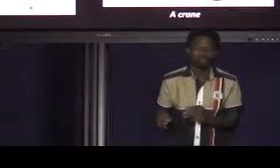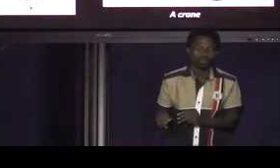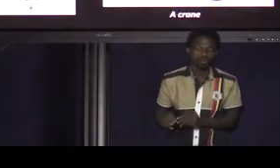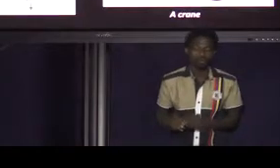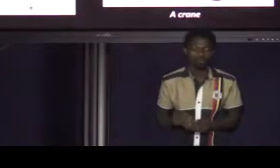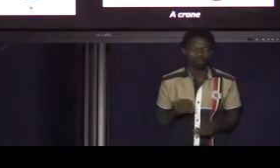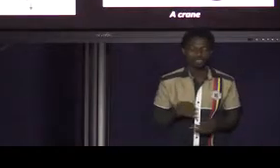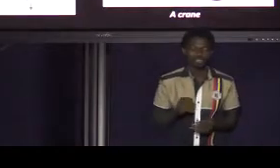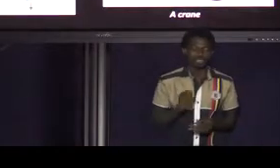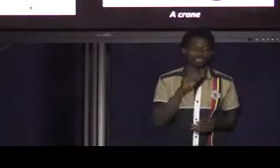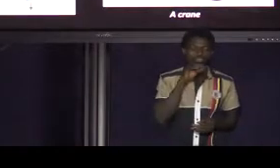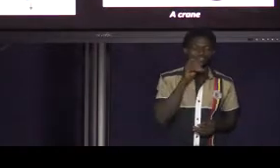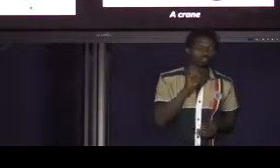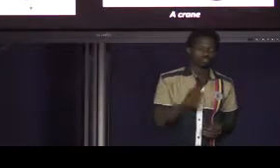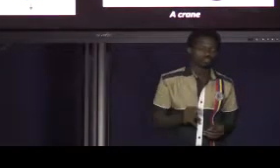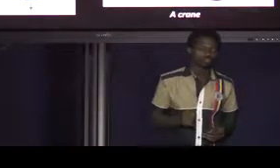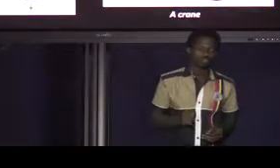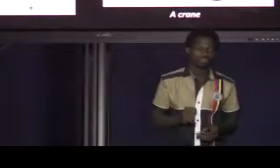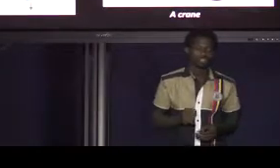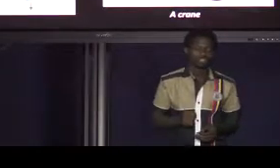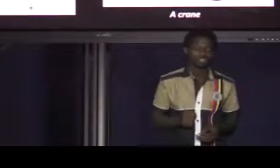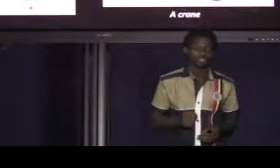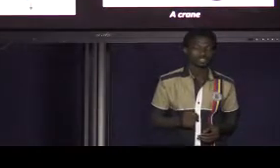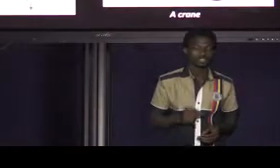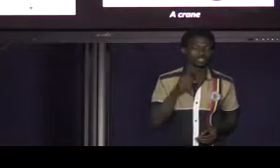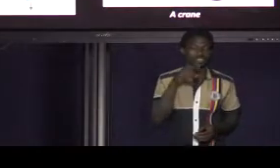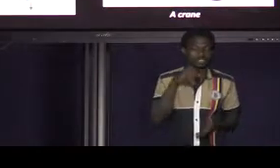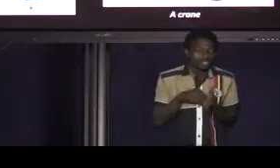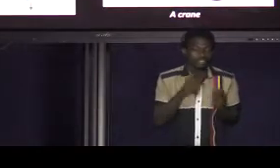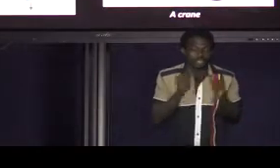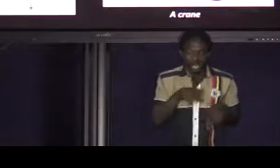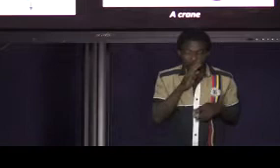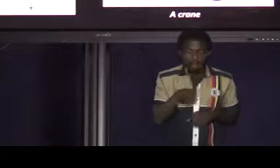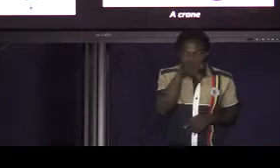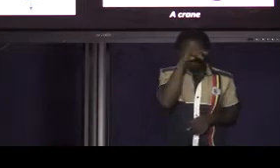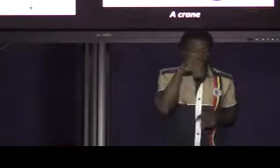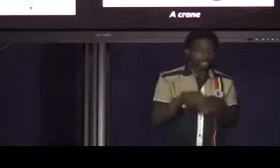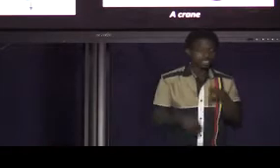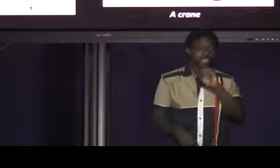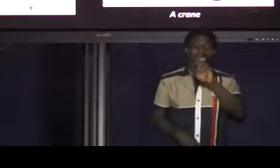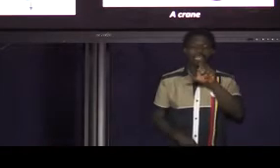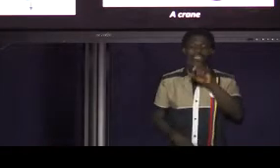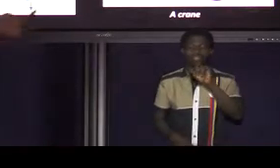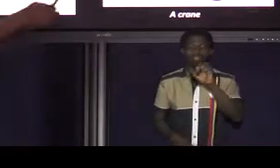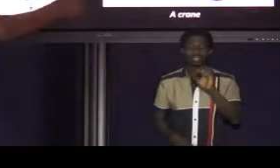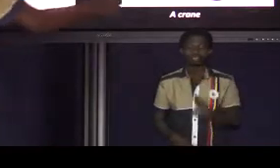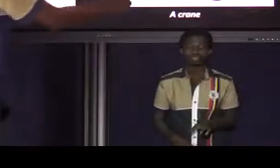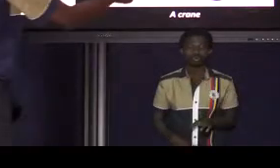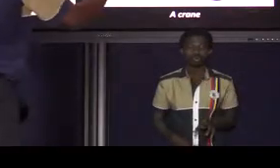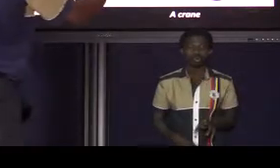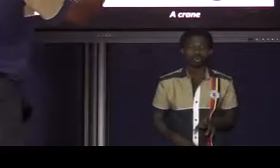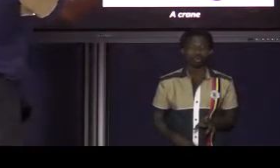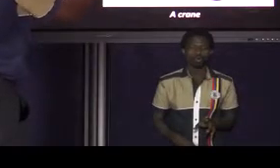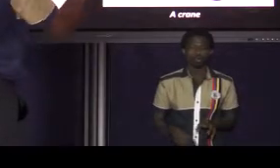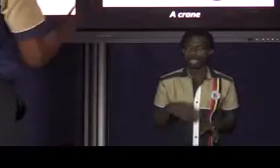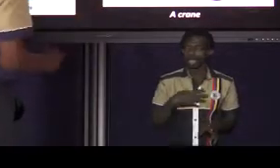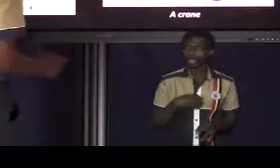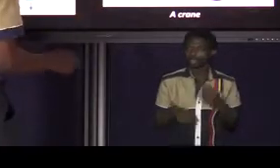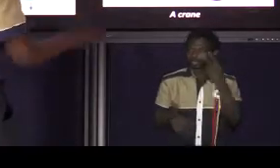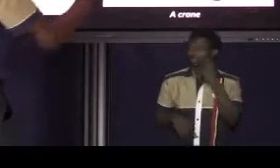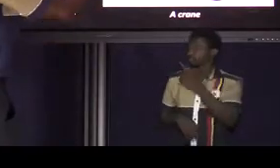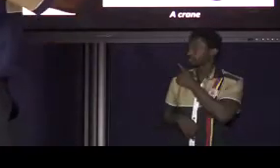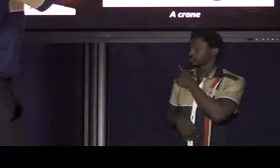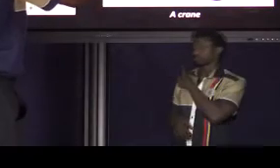at where we can find it. It can be found in elevators and in cranes. Let's look at this picture